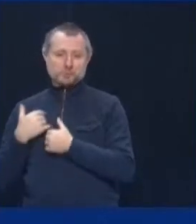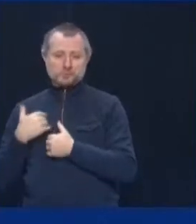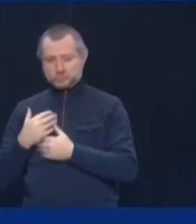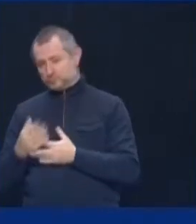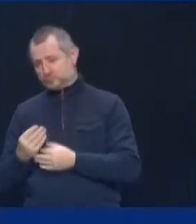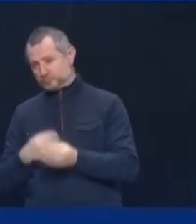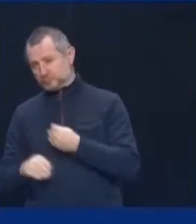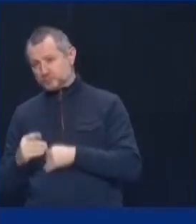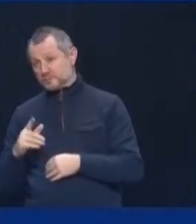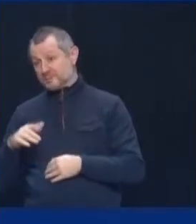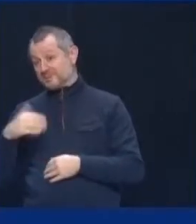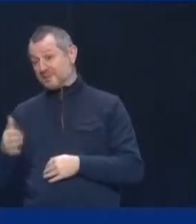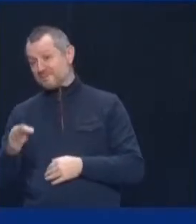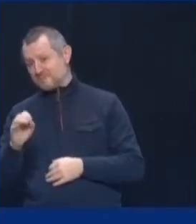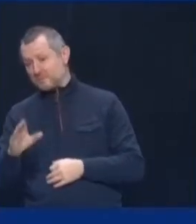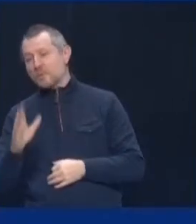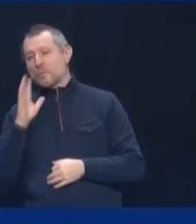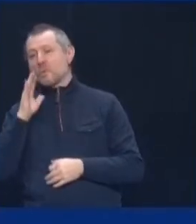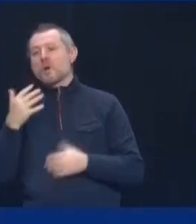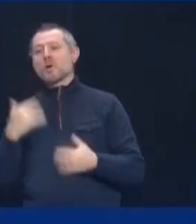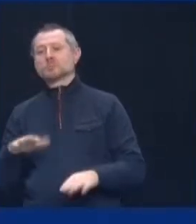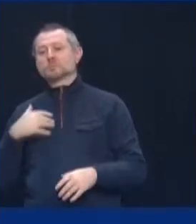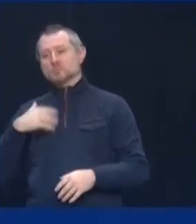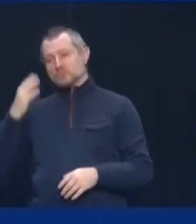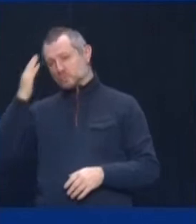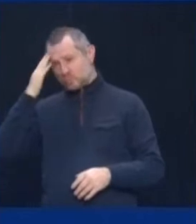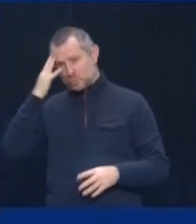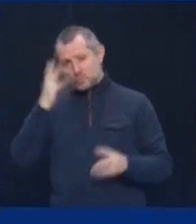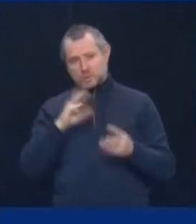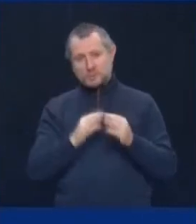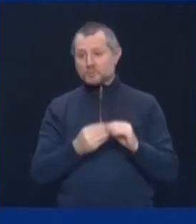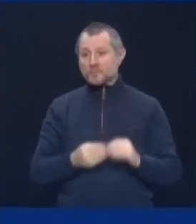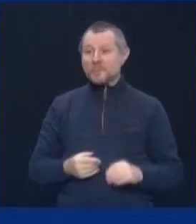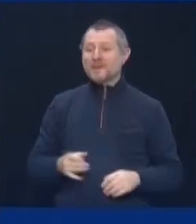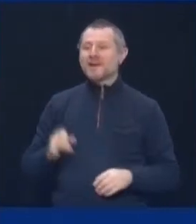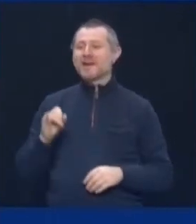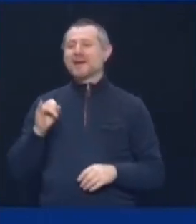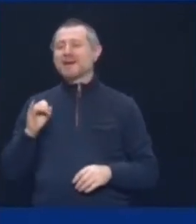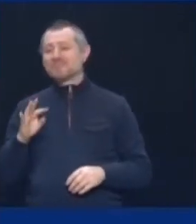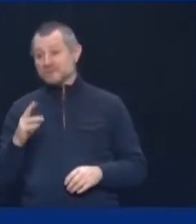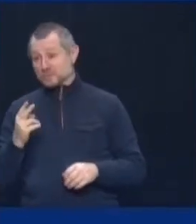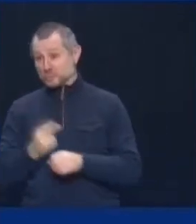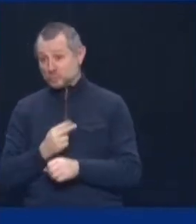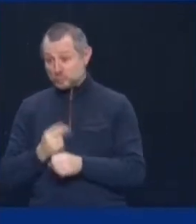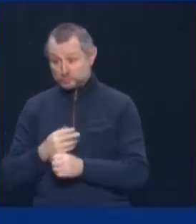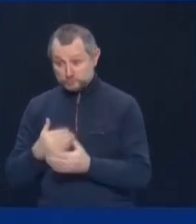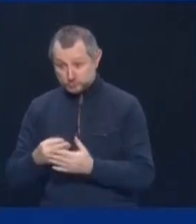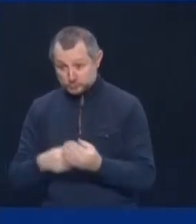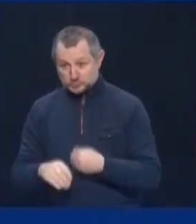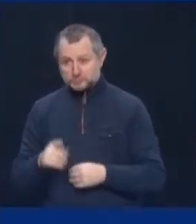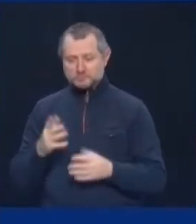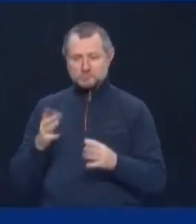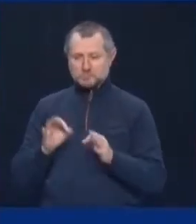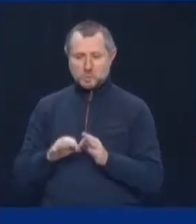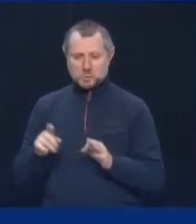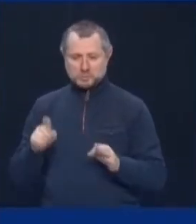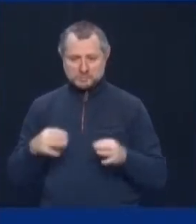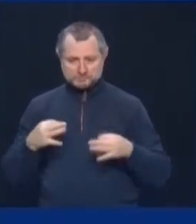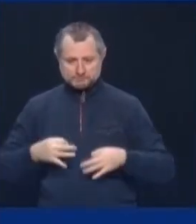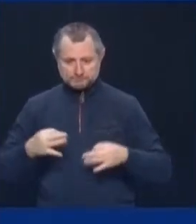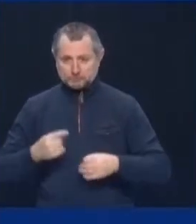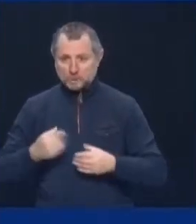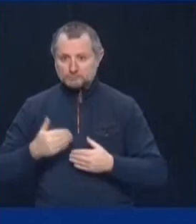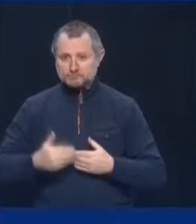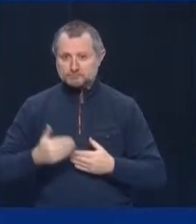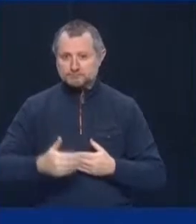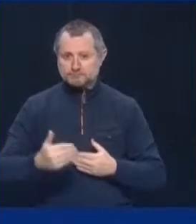to do a budget, you have to make all the decisions at once, right? You have a financial crisis